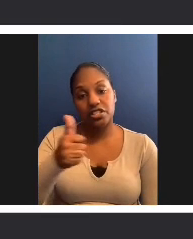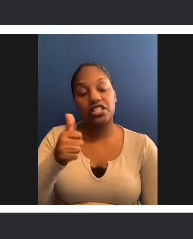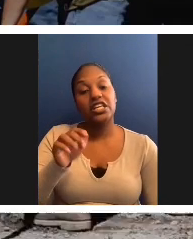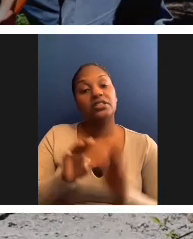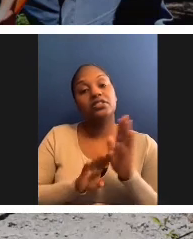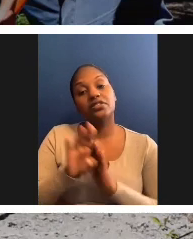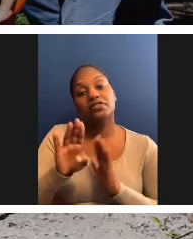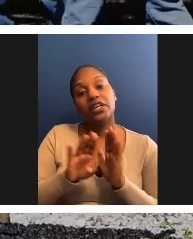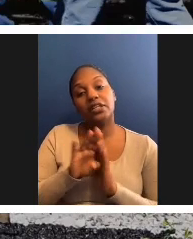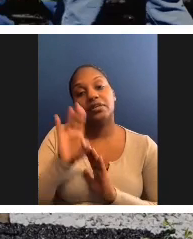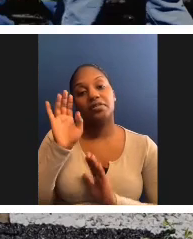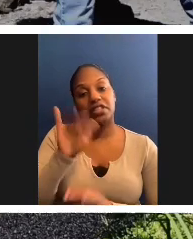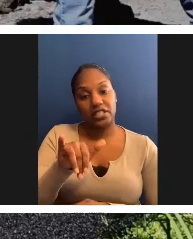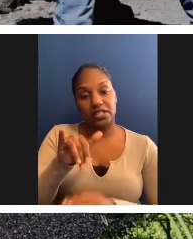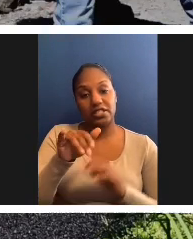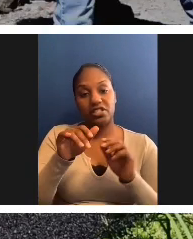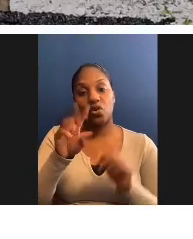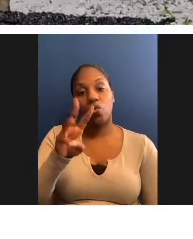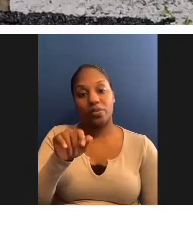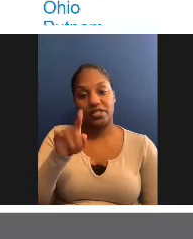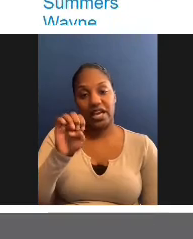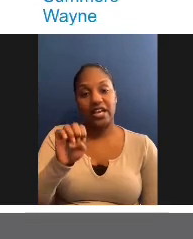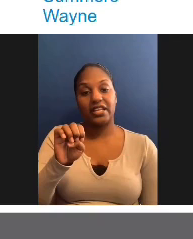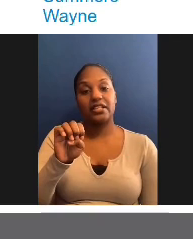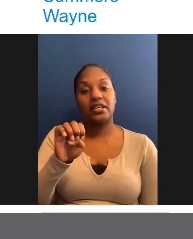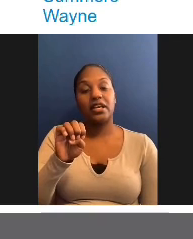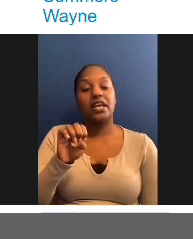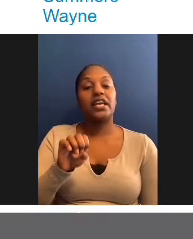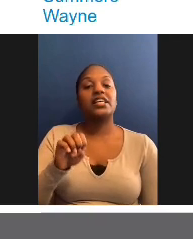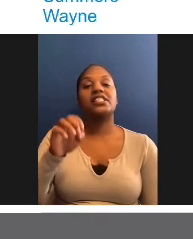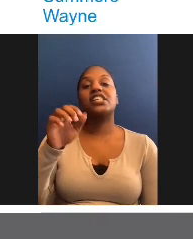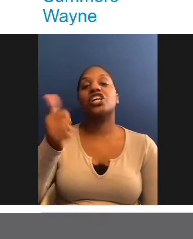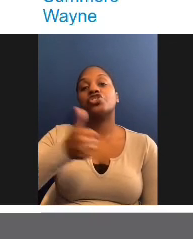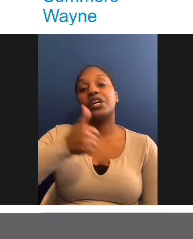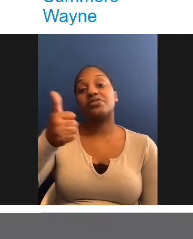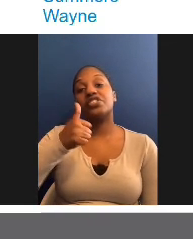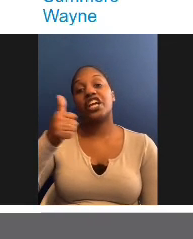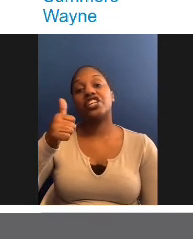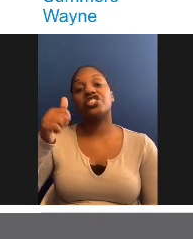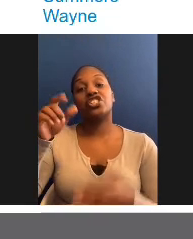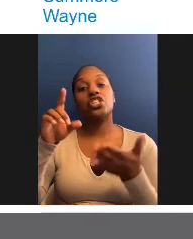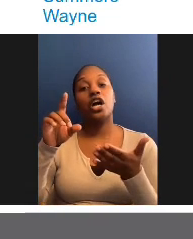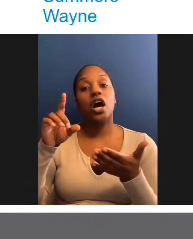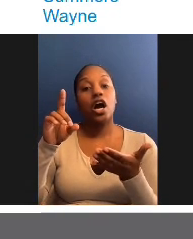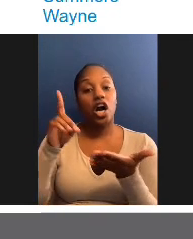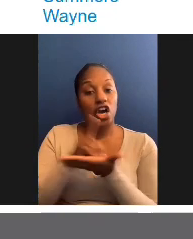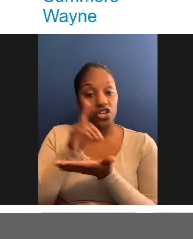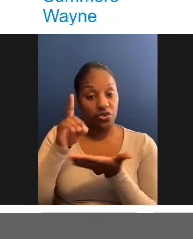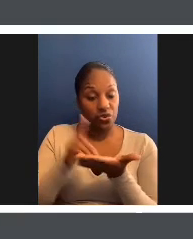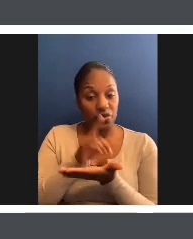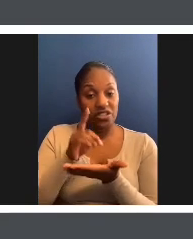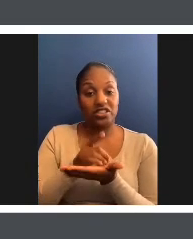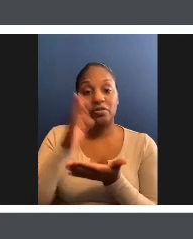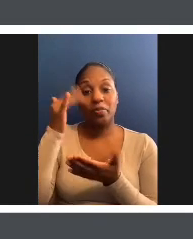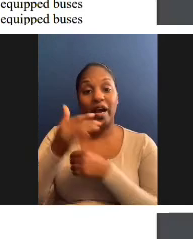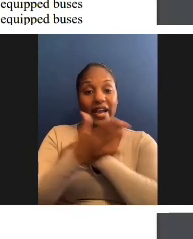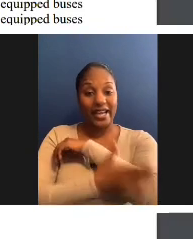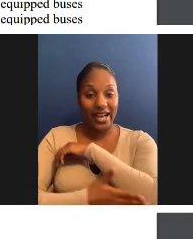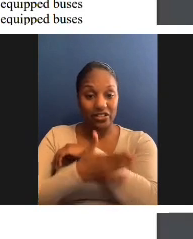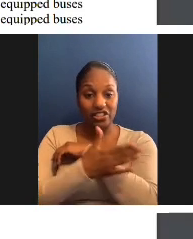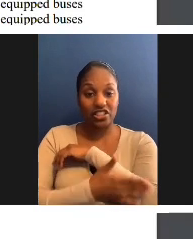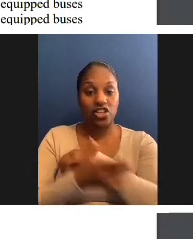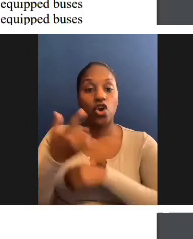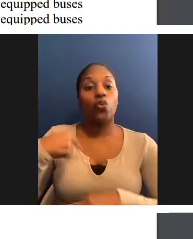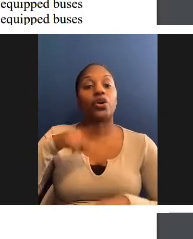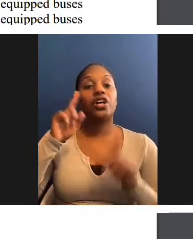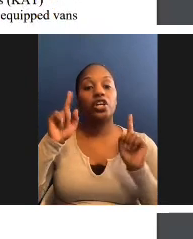developed this transportation directory by county. We'll go to Kanawha since that's where we